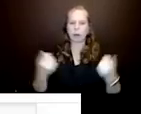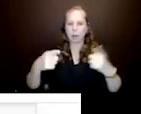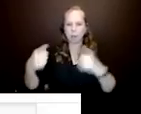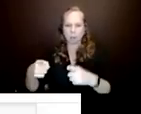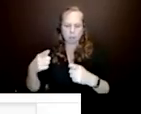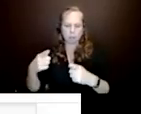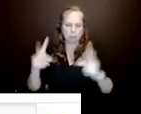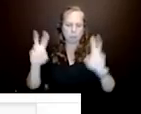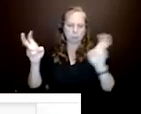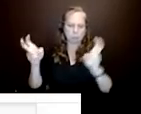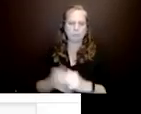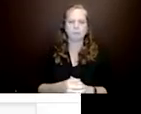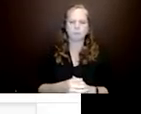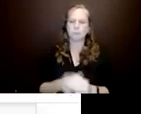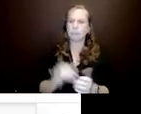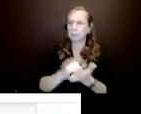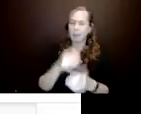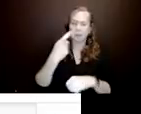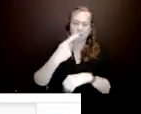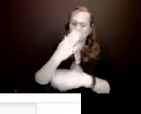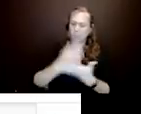So that's an important part of the day as well.